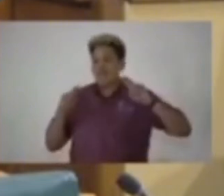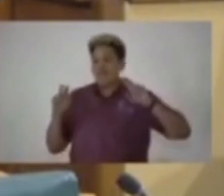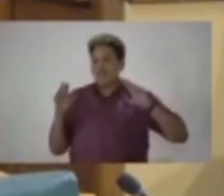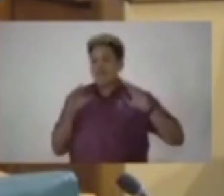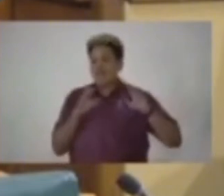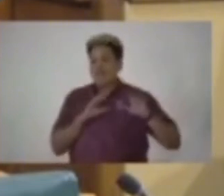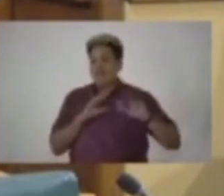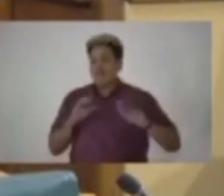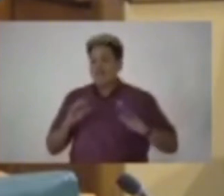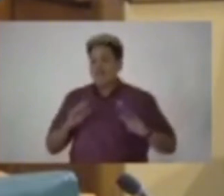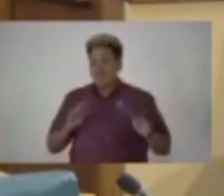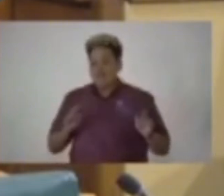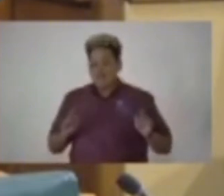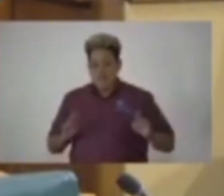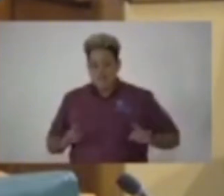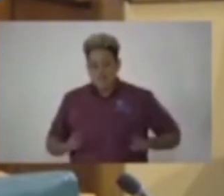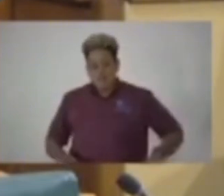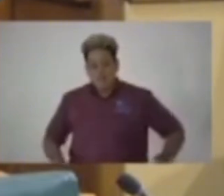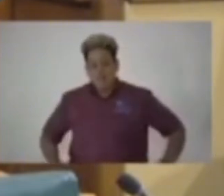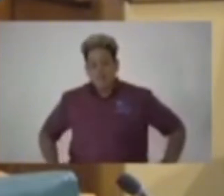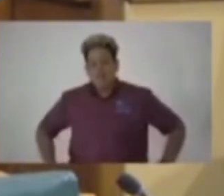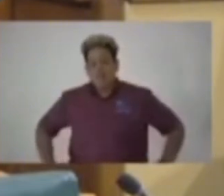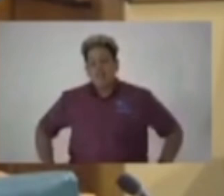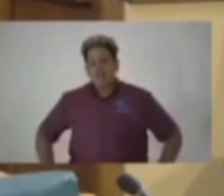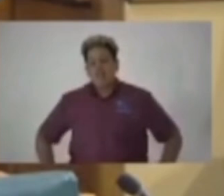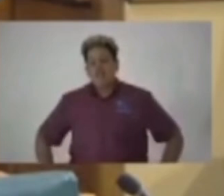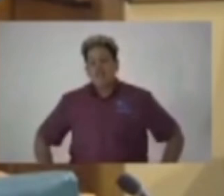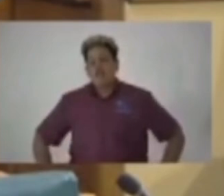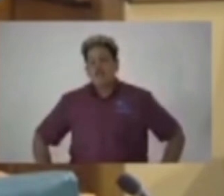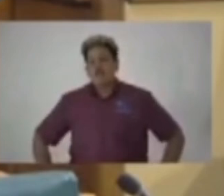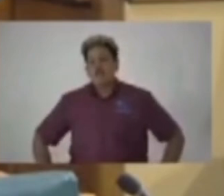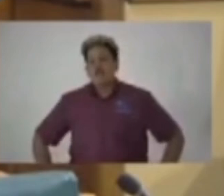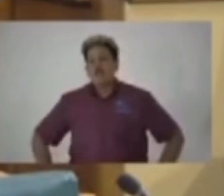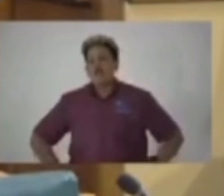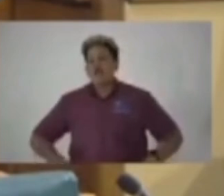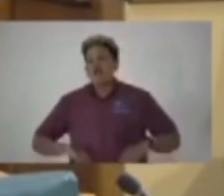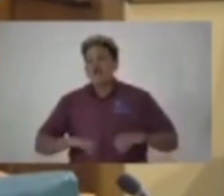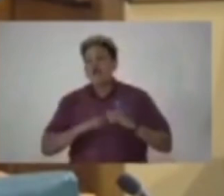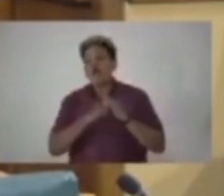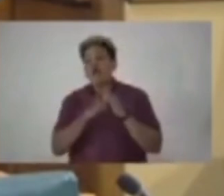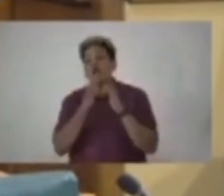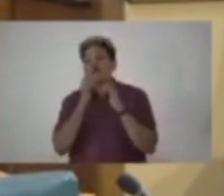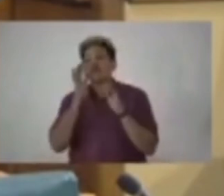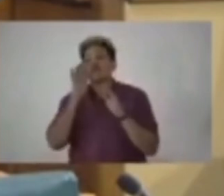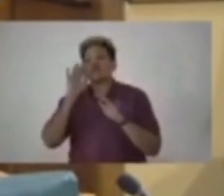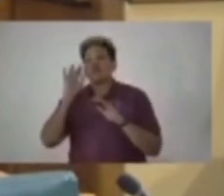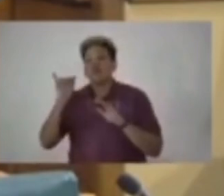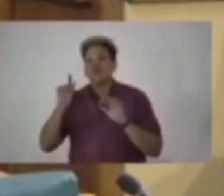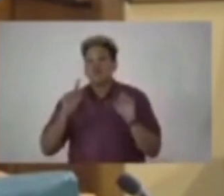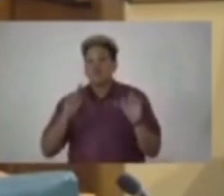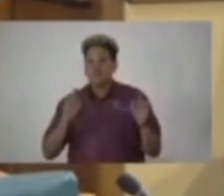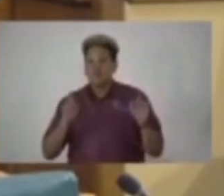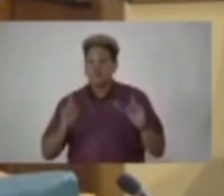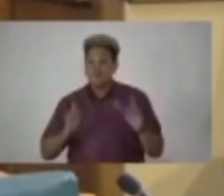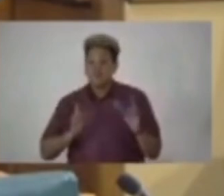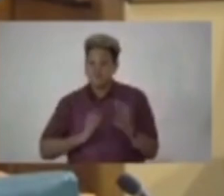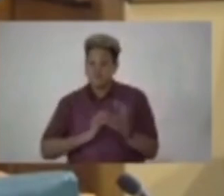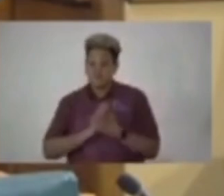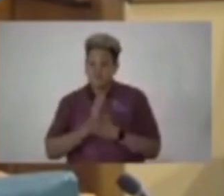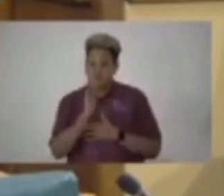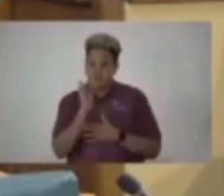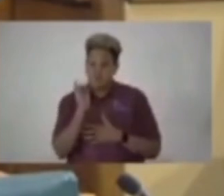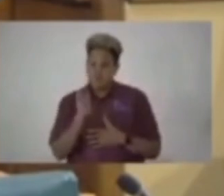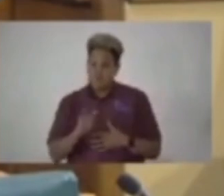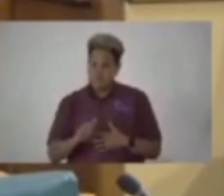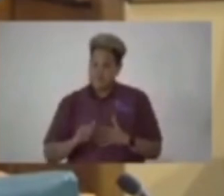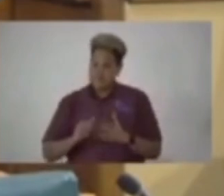you know. Because when people don't show respect, it's because they have reasons why they don't. They couldn't try that with